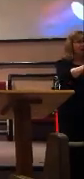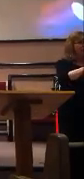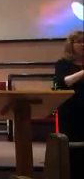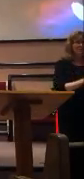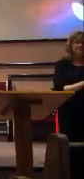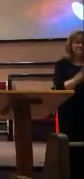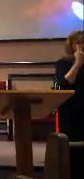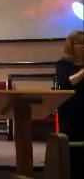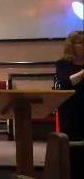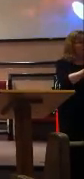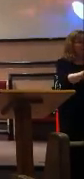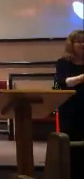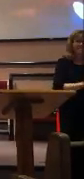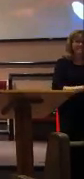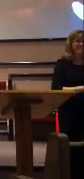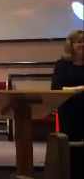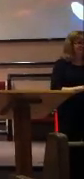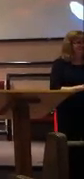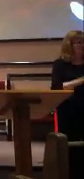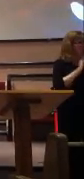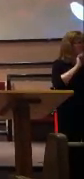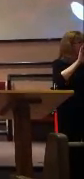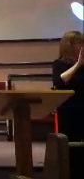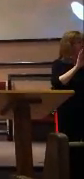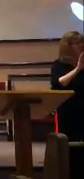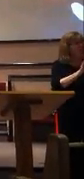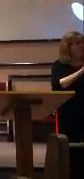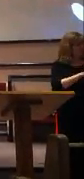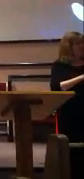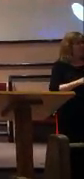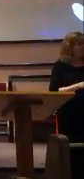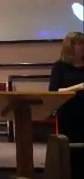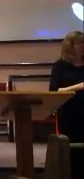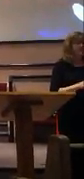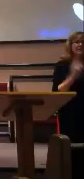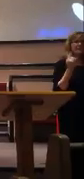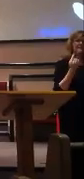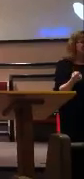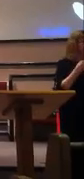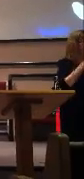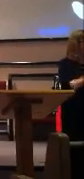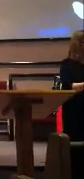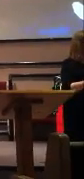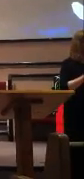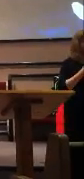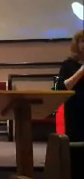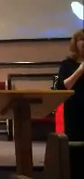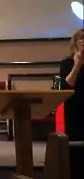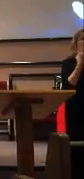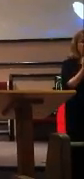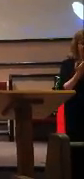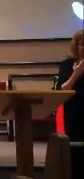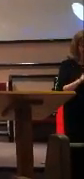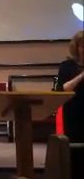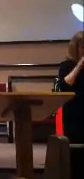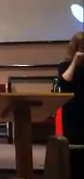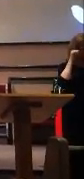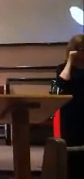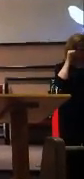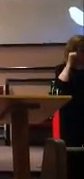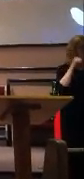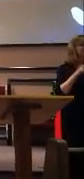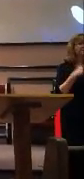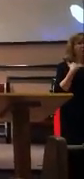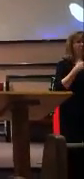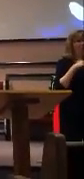all week long. It was just an incredible, incredible time. And something happened that two couple things happened. Yesterday,